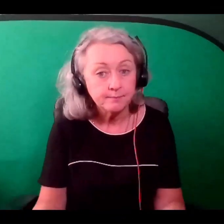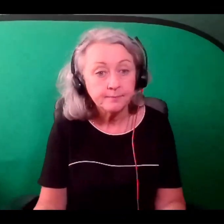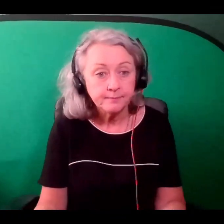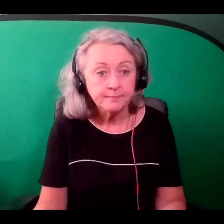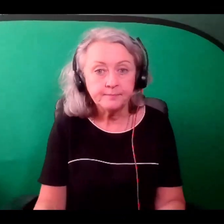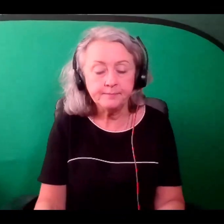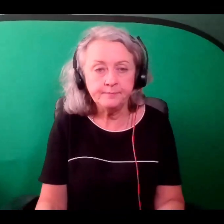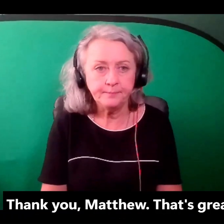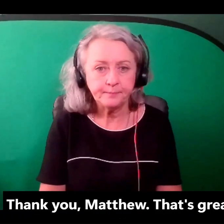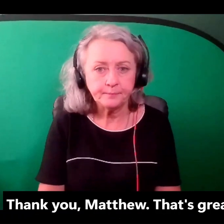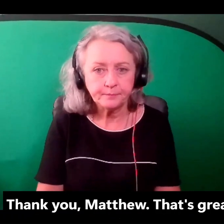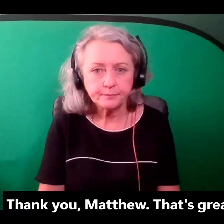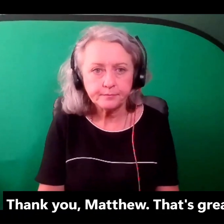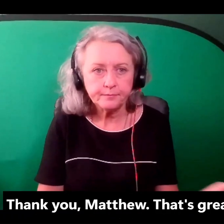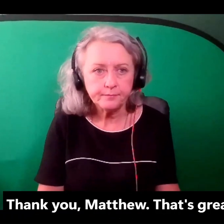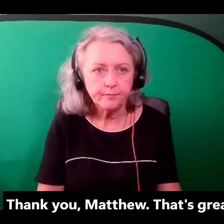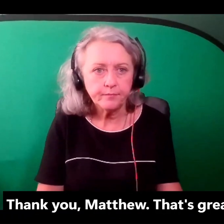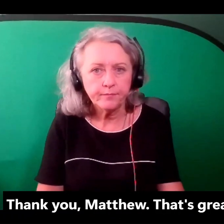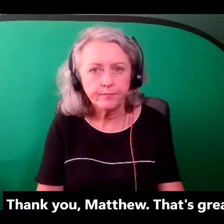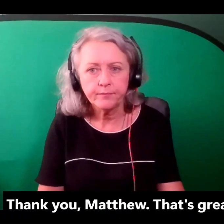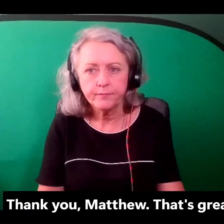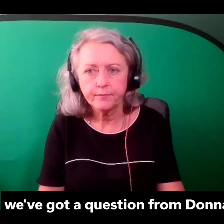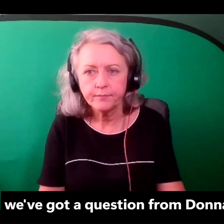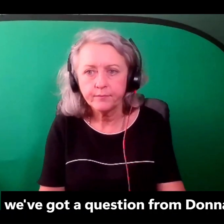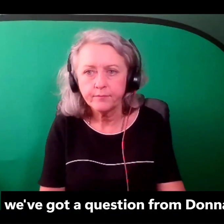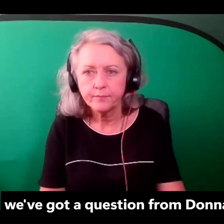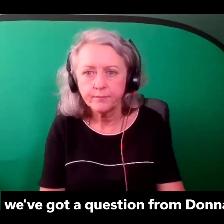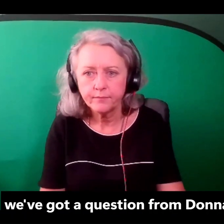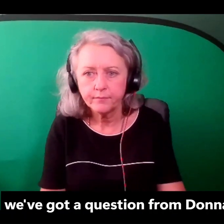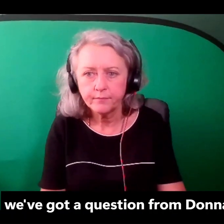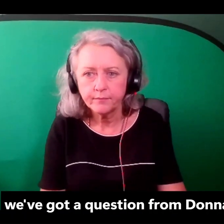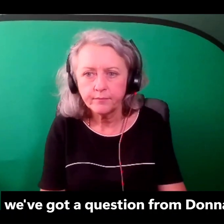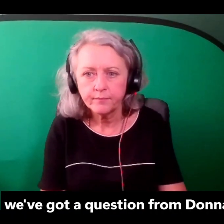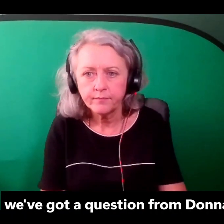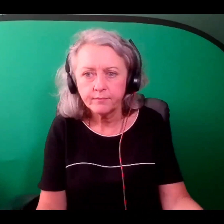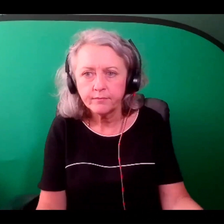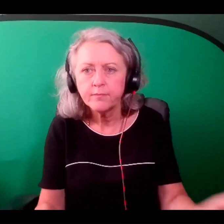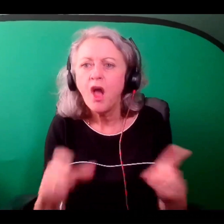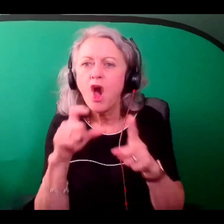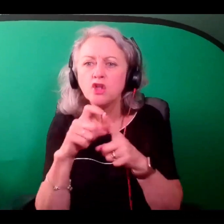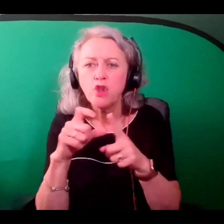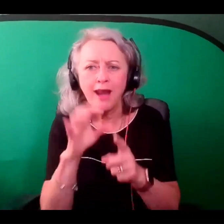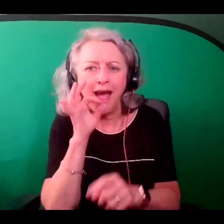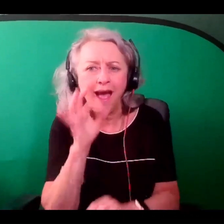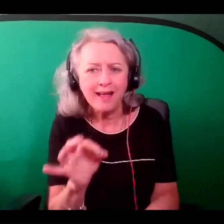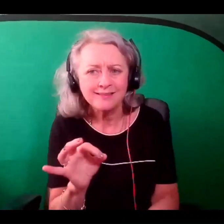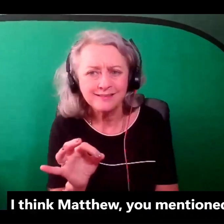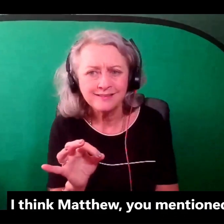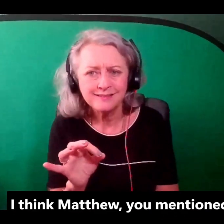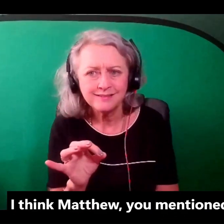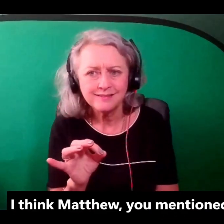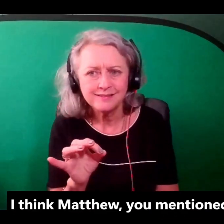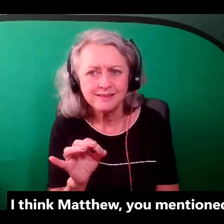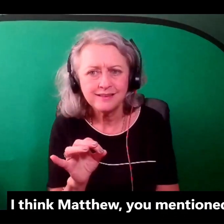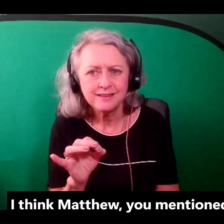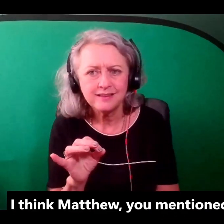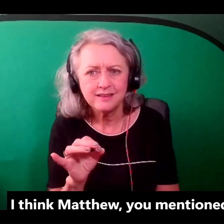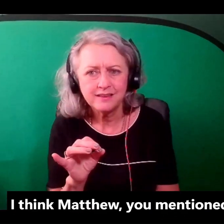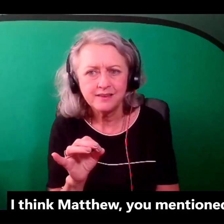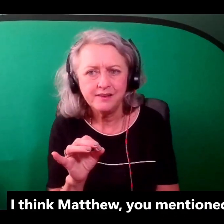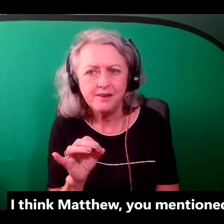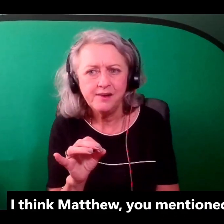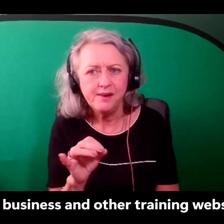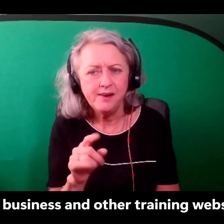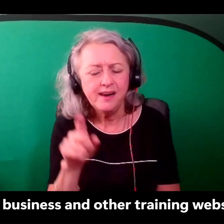Yeah. Thank you, Matthew. That's great. Yeah, we've got a question from Donna where I think, Matthew, you